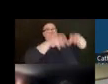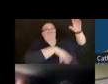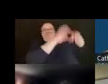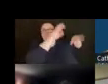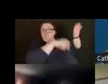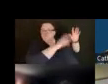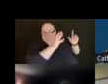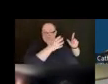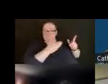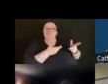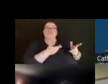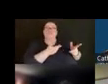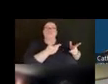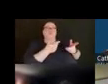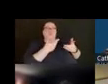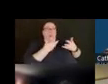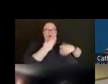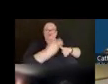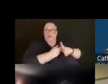incentive to